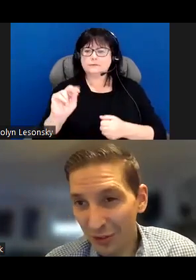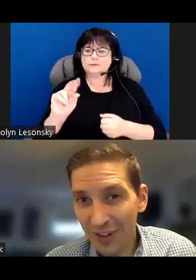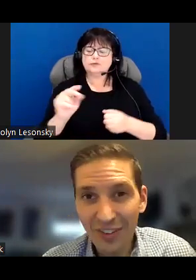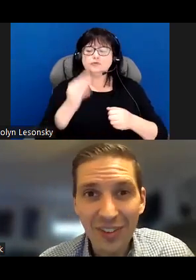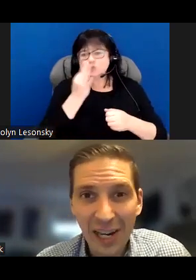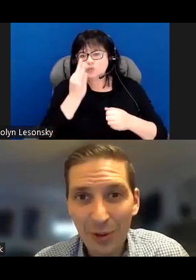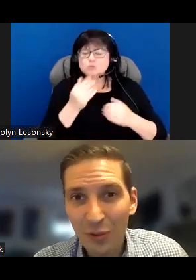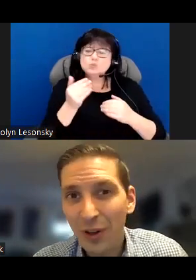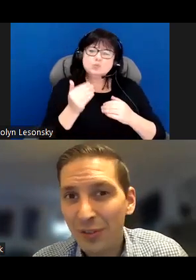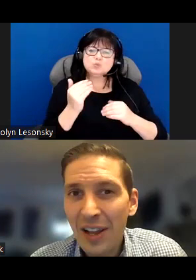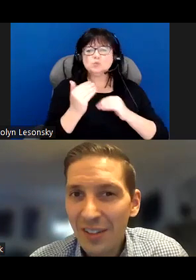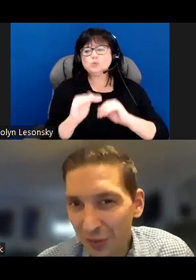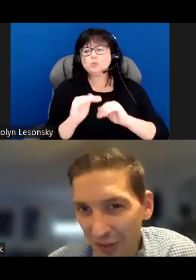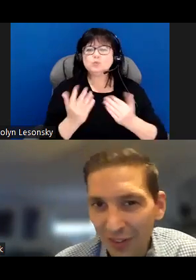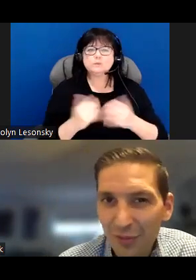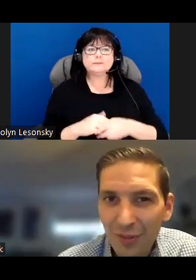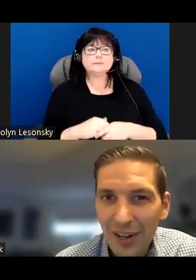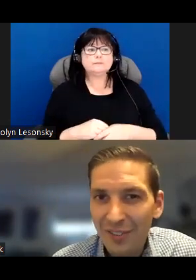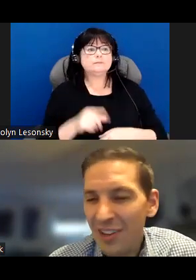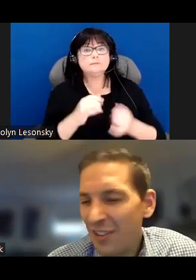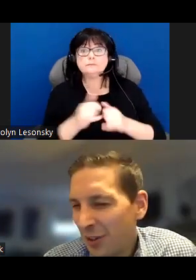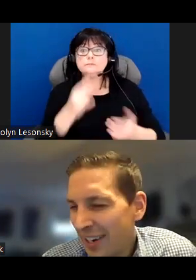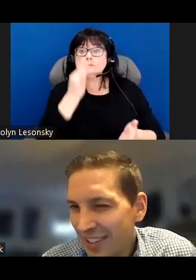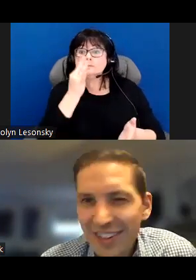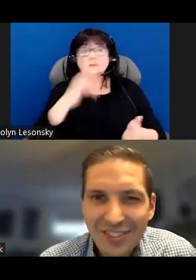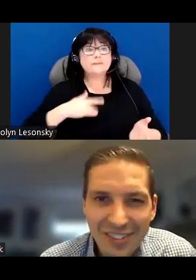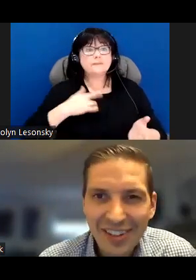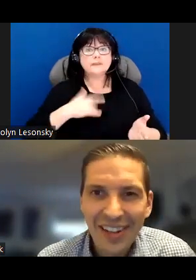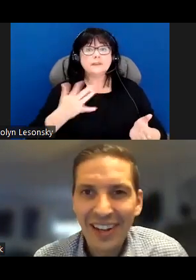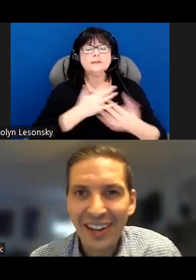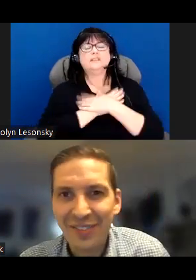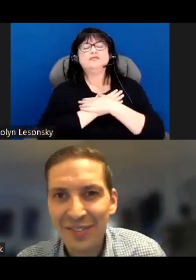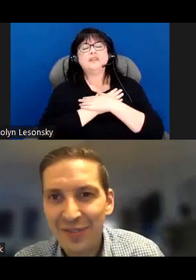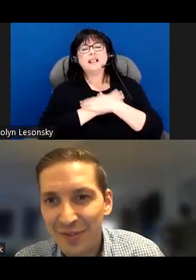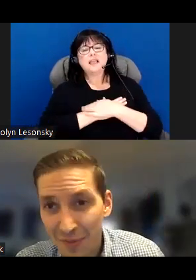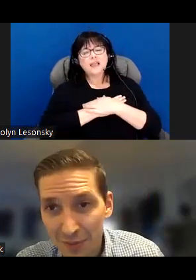Again, what are those effects of cannabis? Well, those feelings of sense of relaxation,